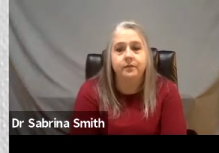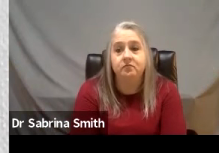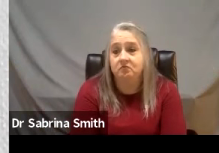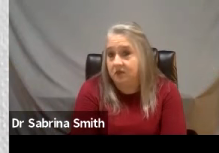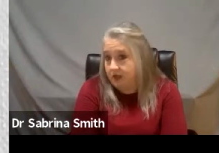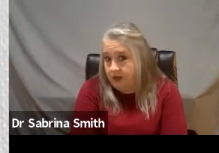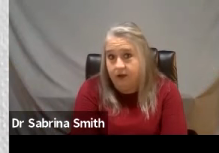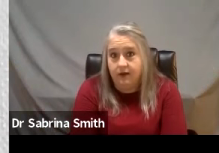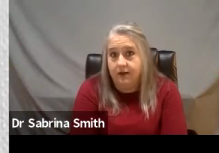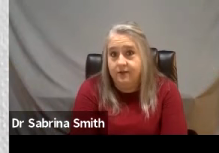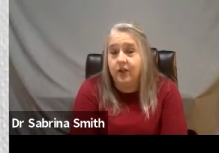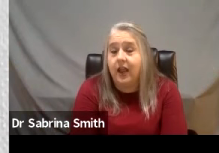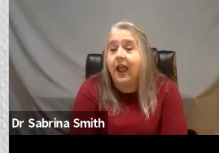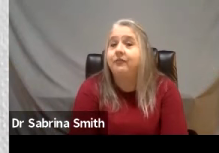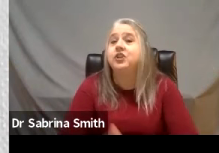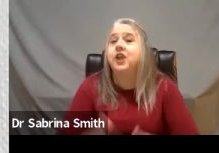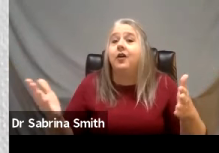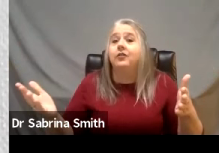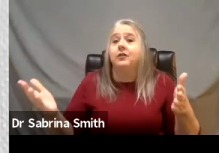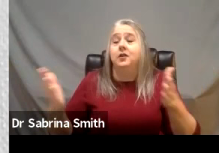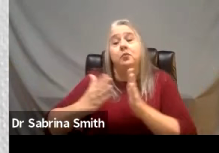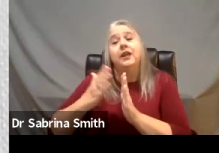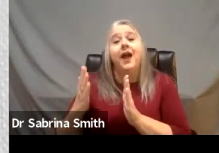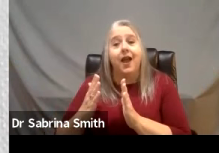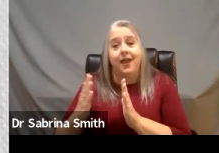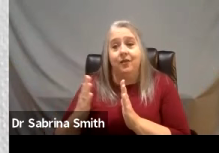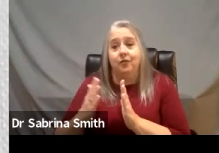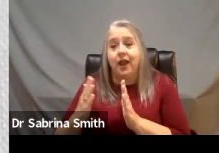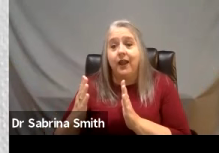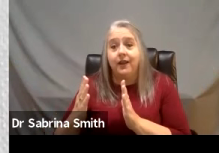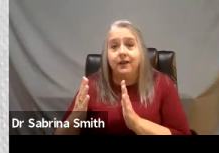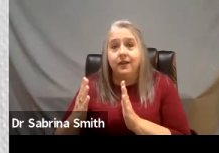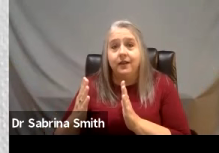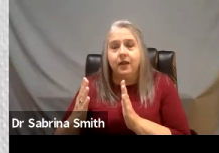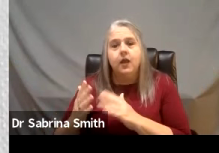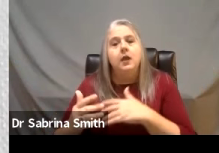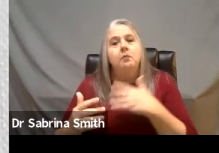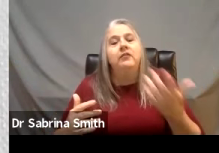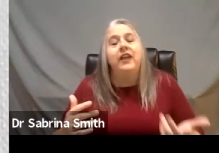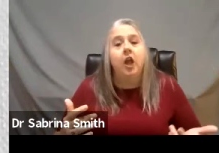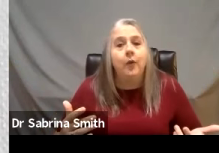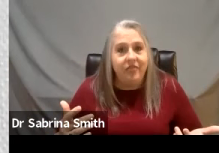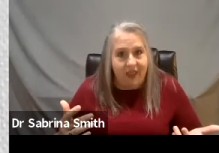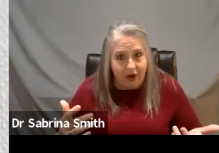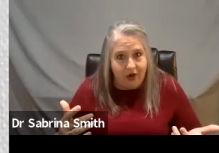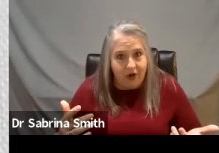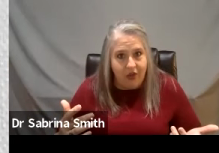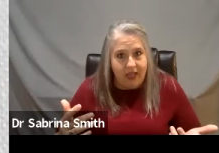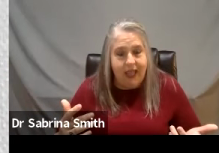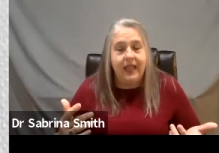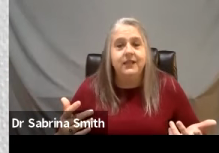over? It's going to average out pretty high, right? But if I go in